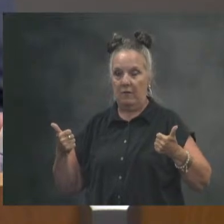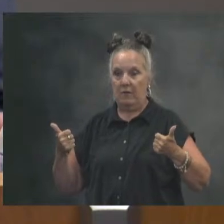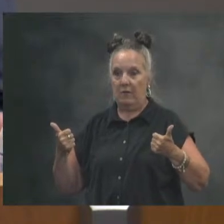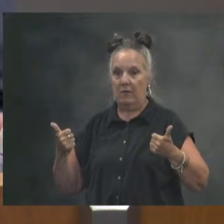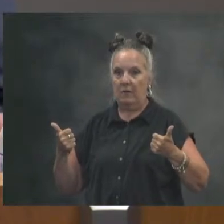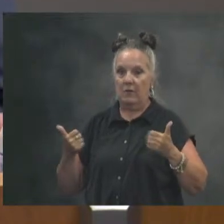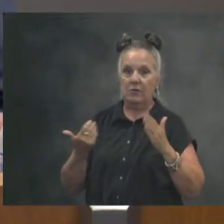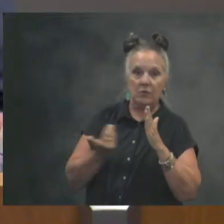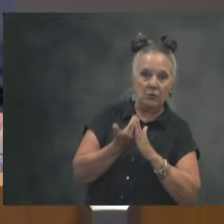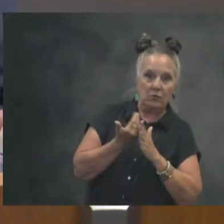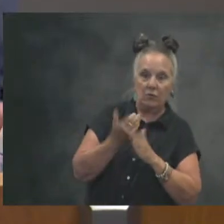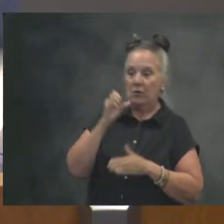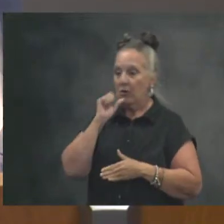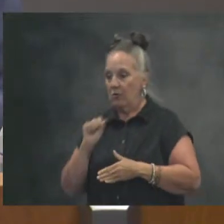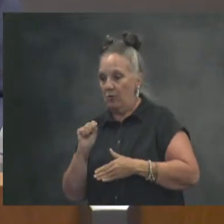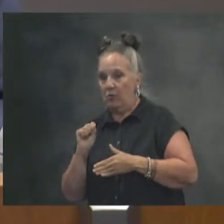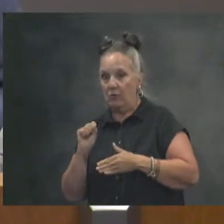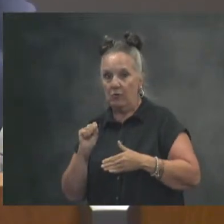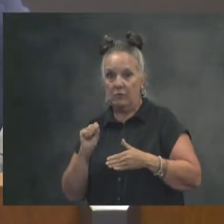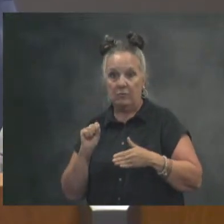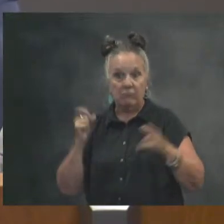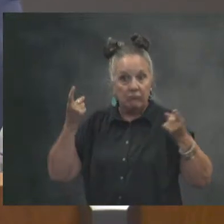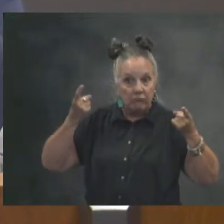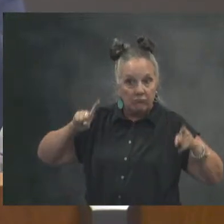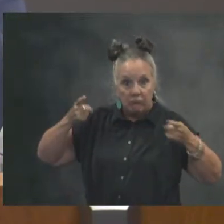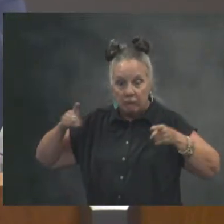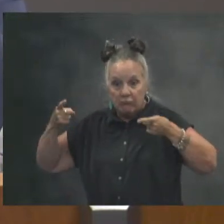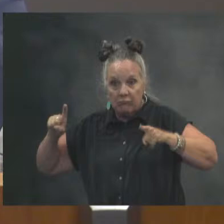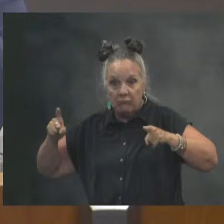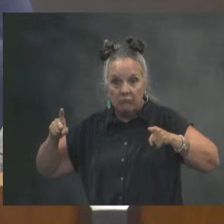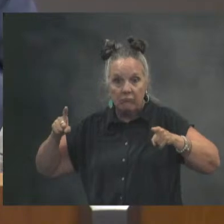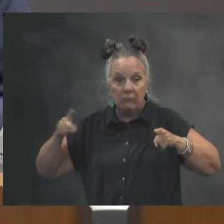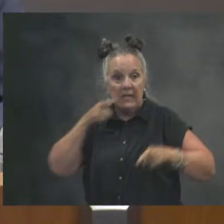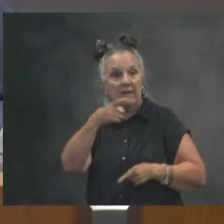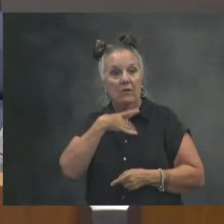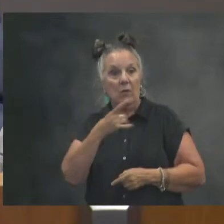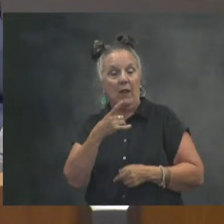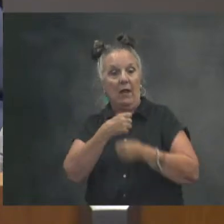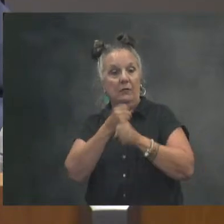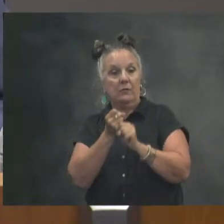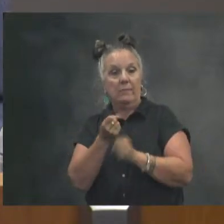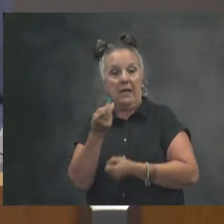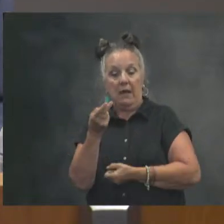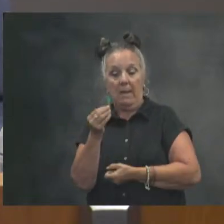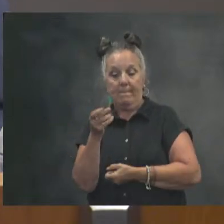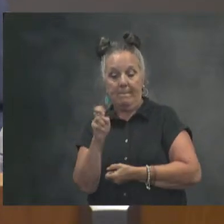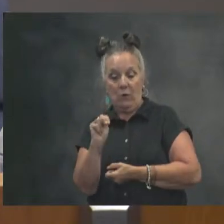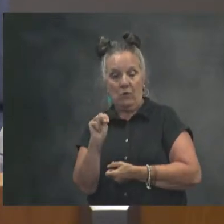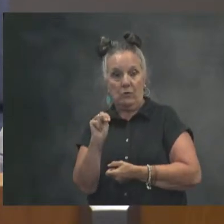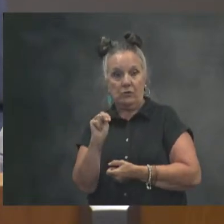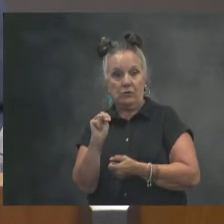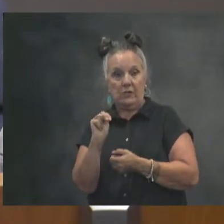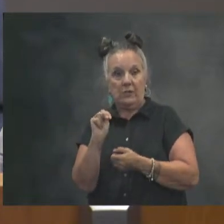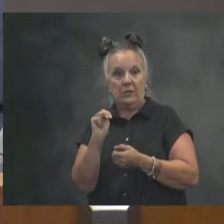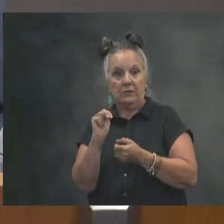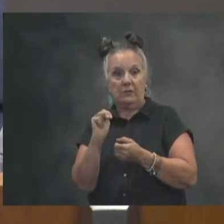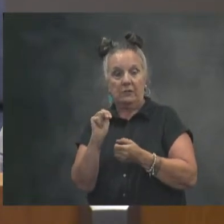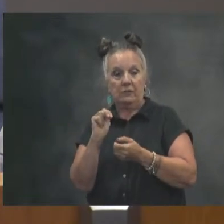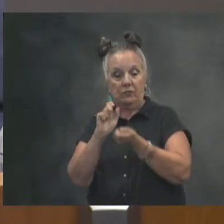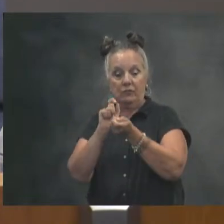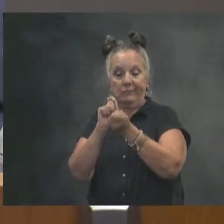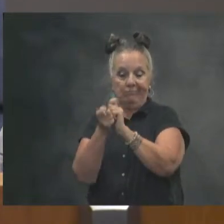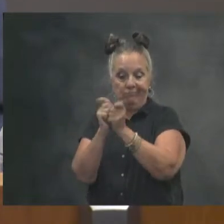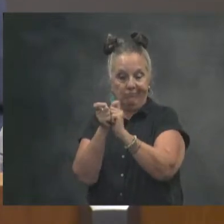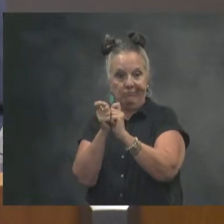BCBA's. Number 1. Okay, so can we have, if you're going to make a motion to amend the agenda, can we have